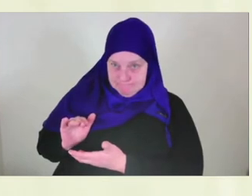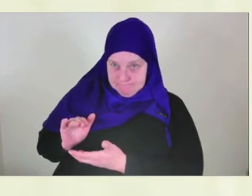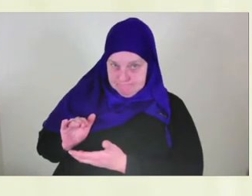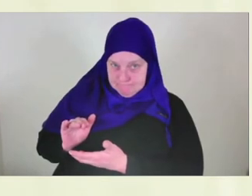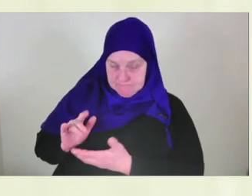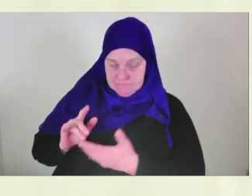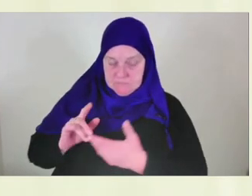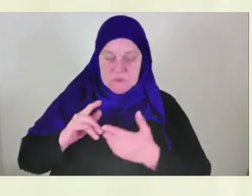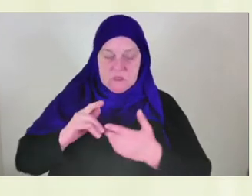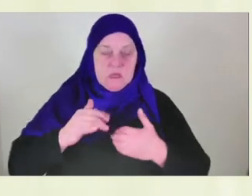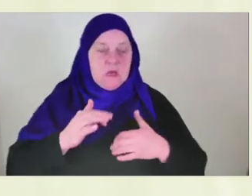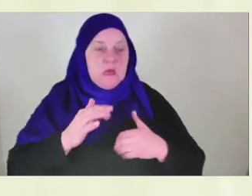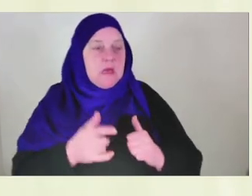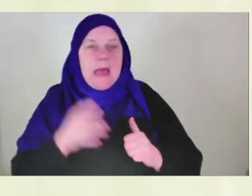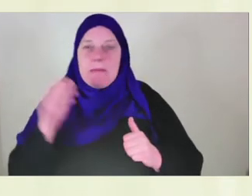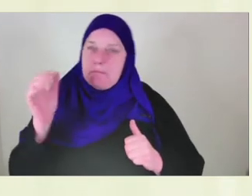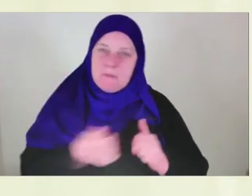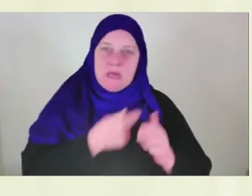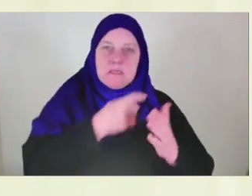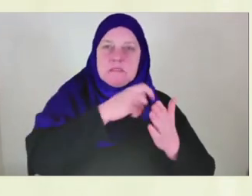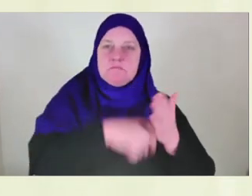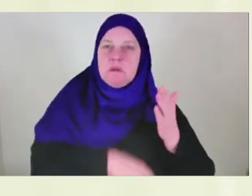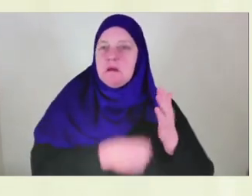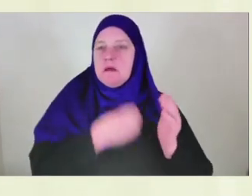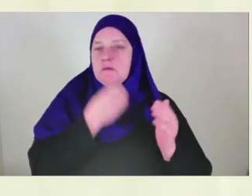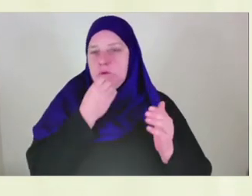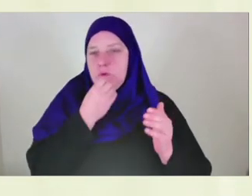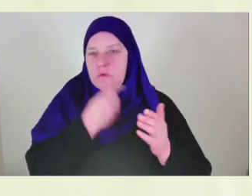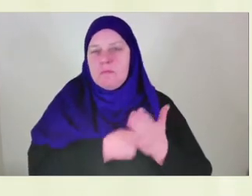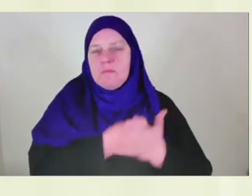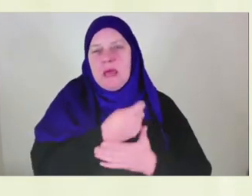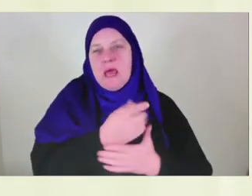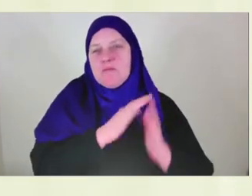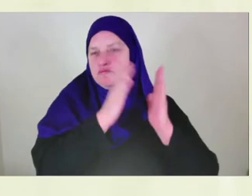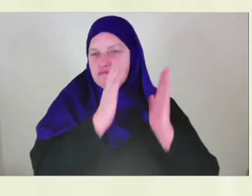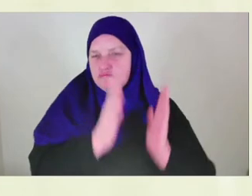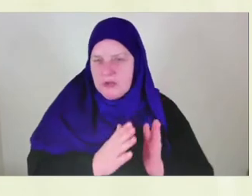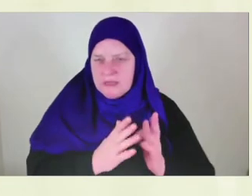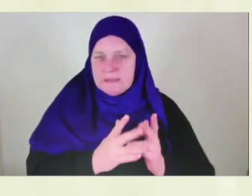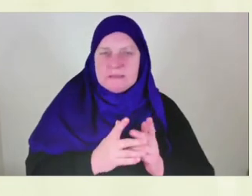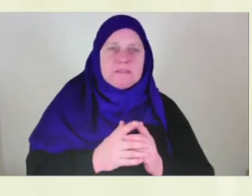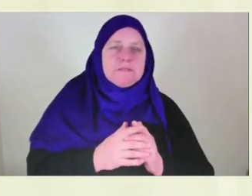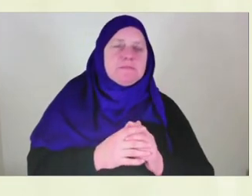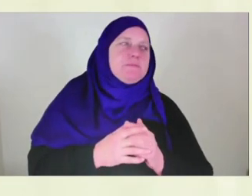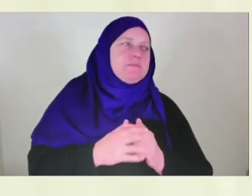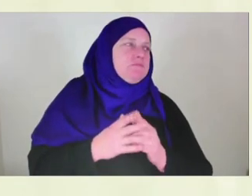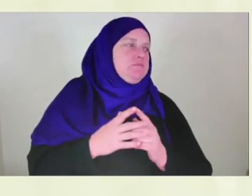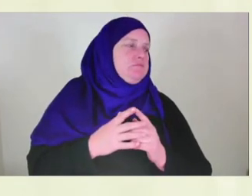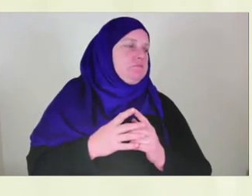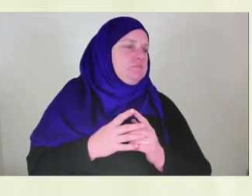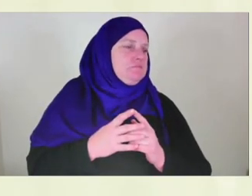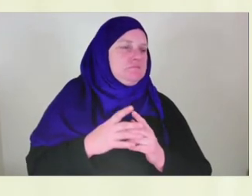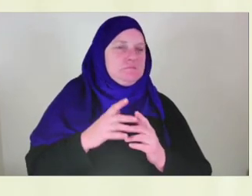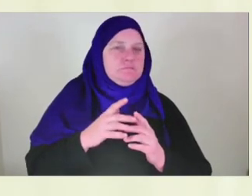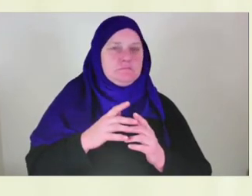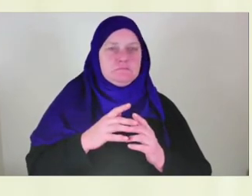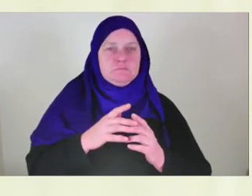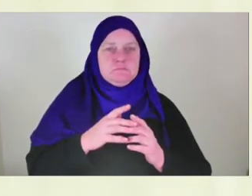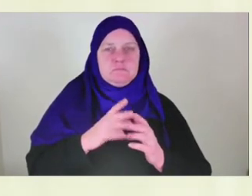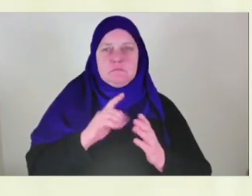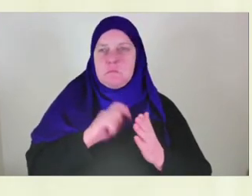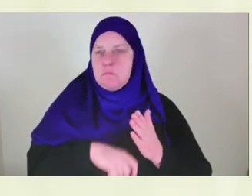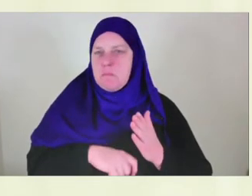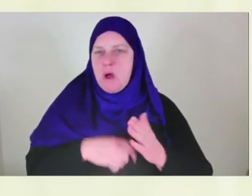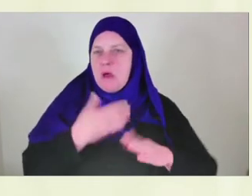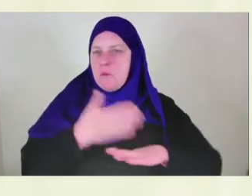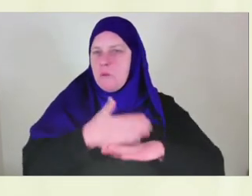but it's if you do it, like you could do it like you set it up. Say I earn $500 a week and I set